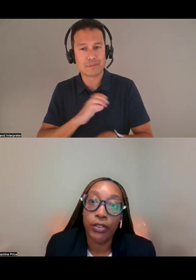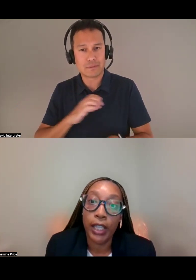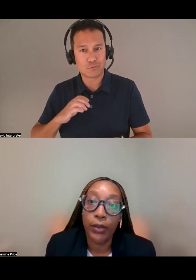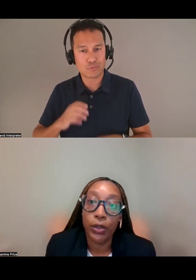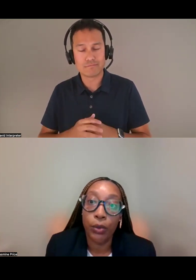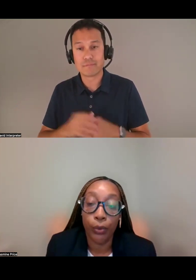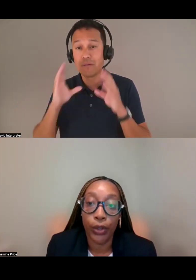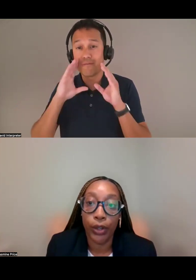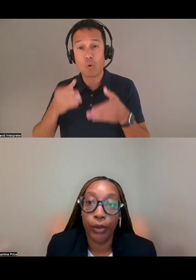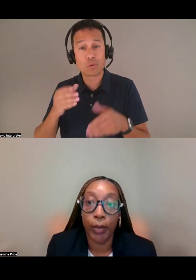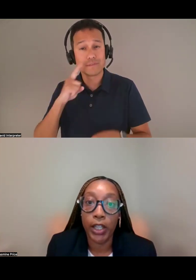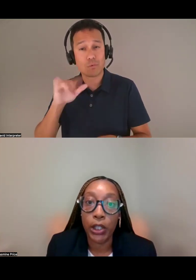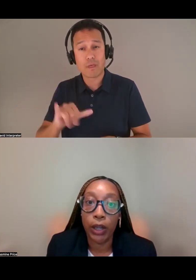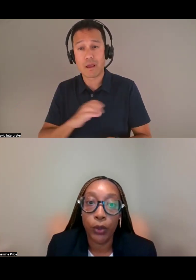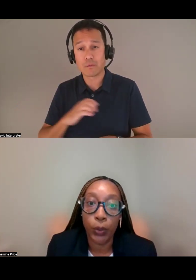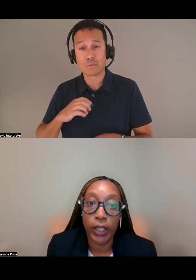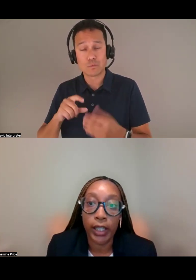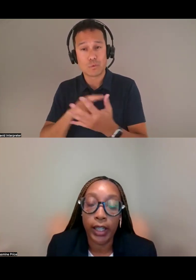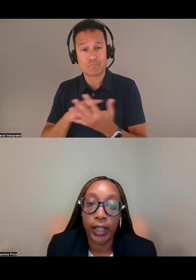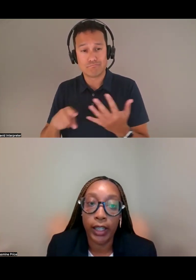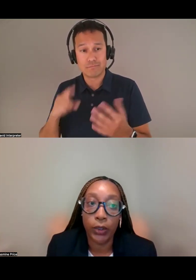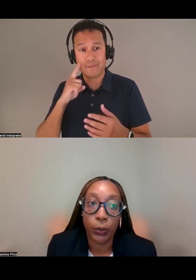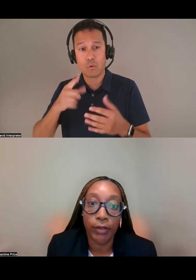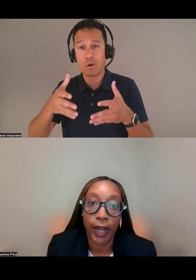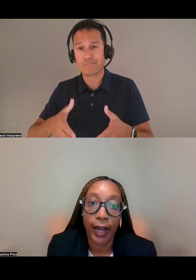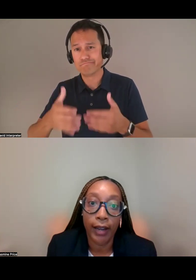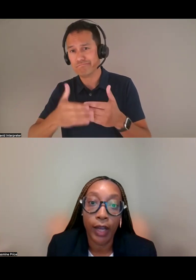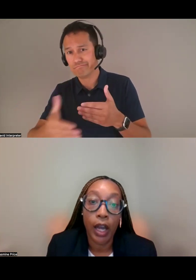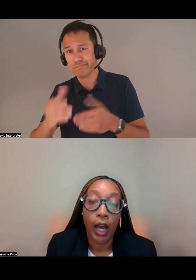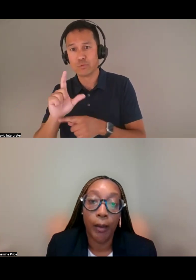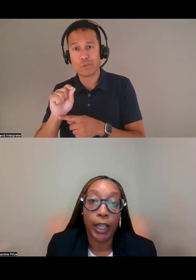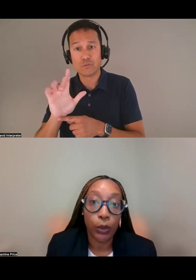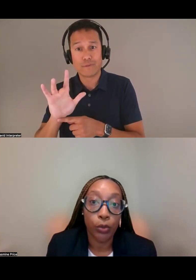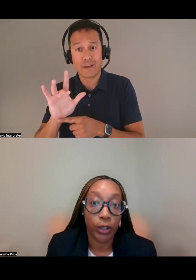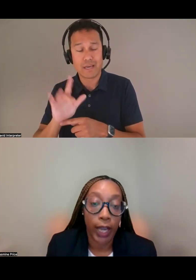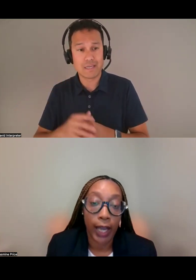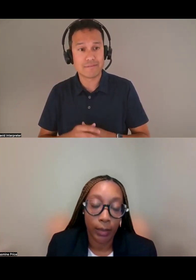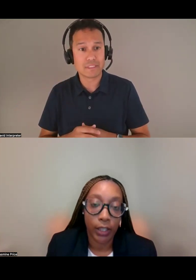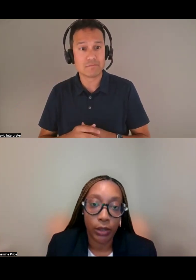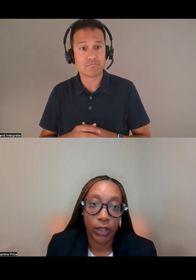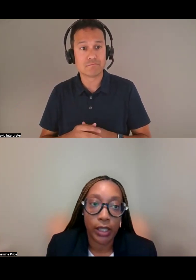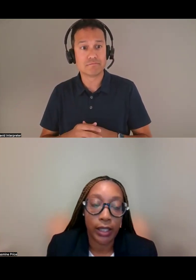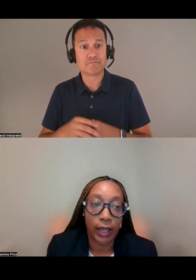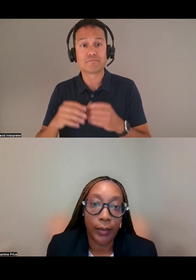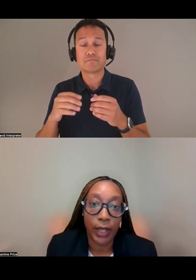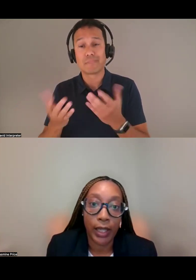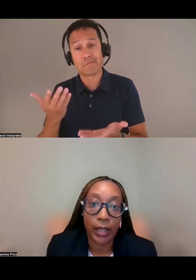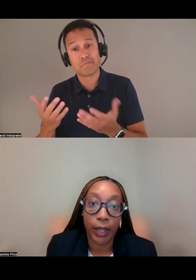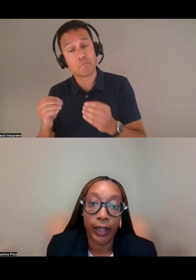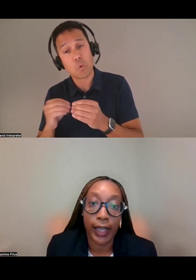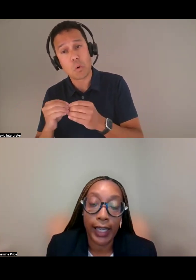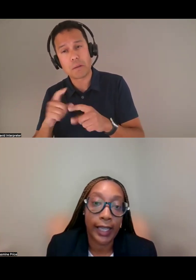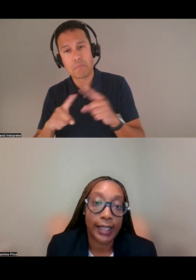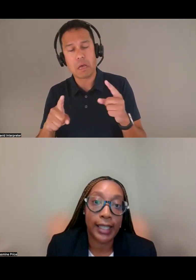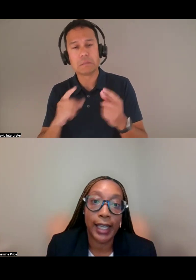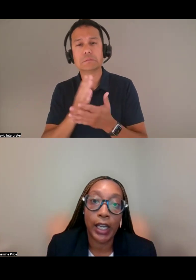EHDI Advisory Council for the remainder of 2025 include, but are not limited to these things.